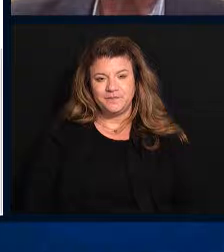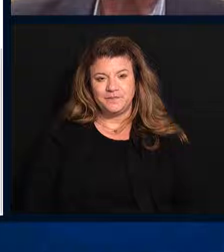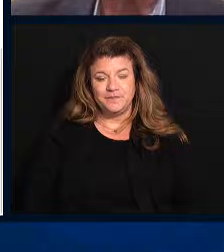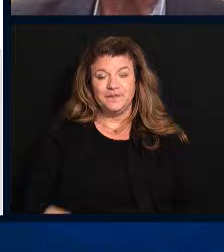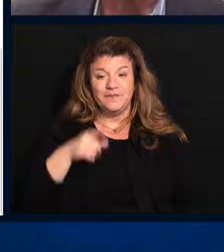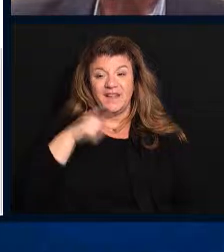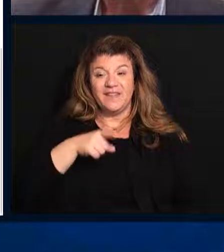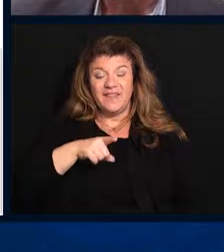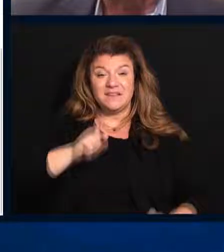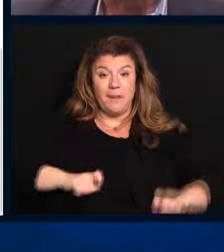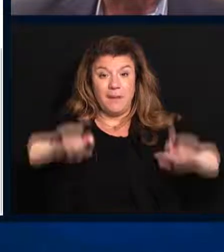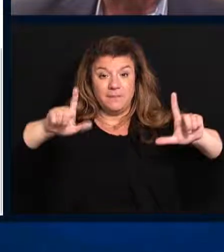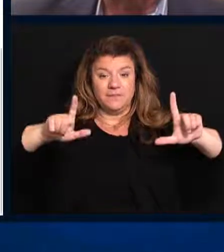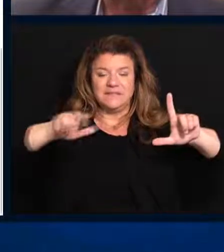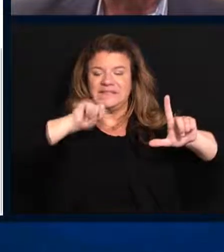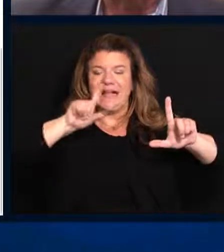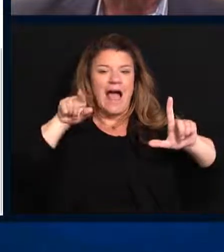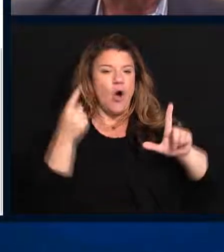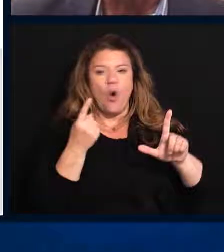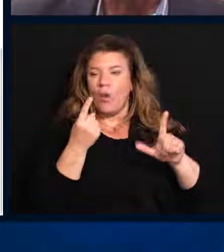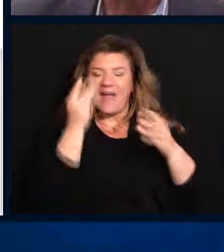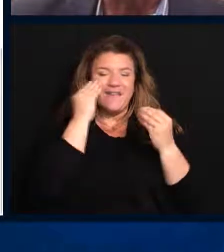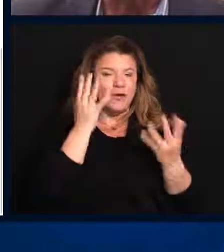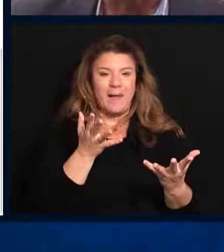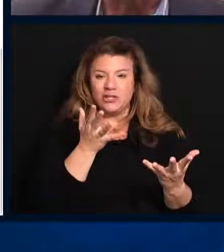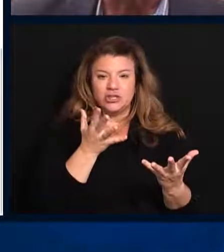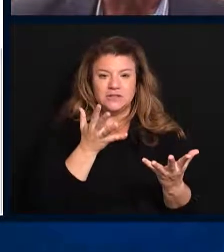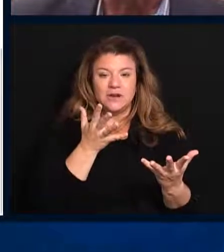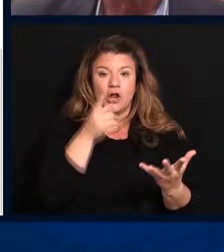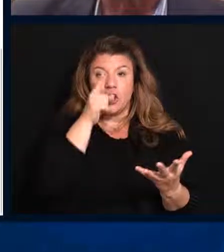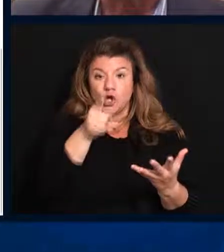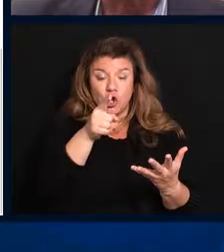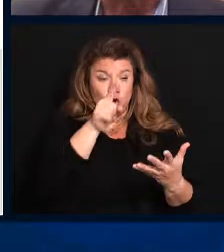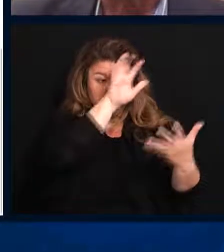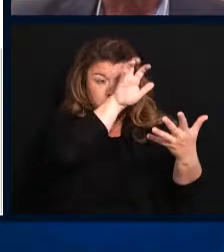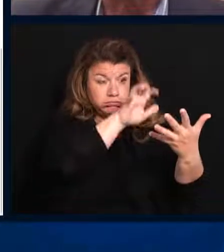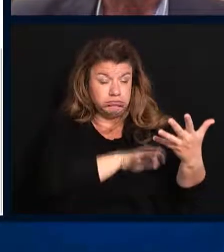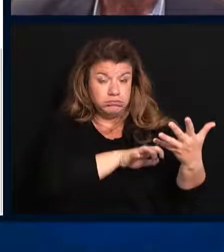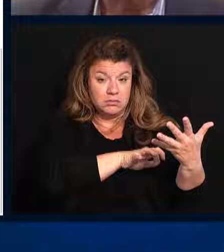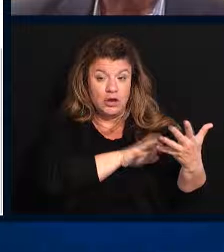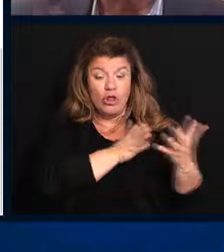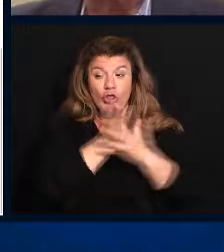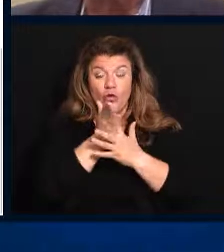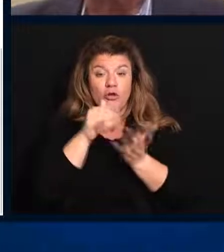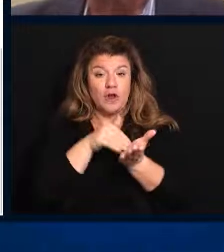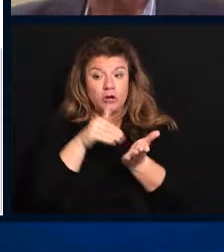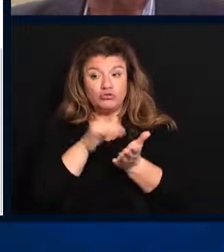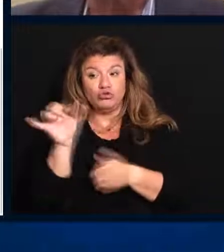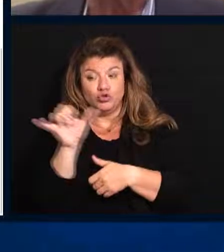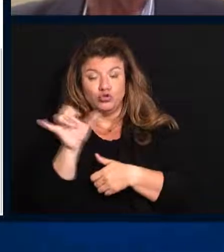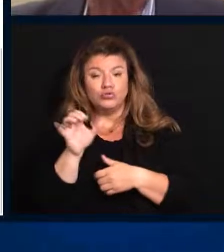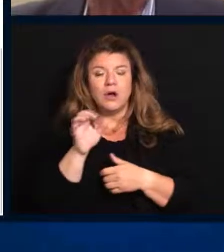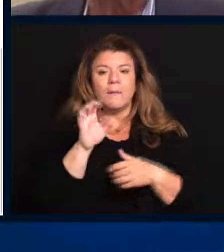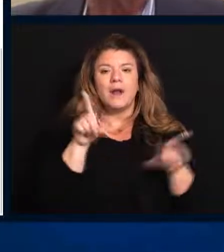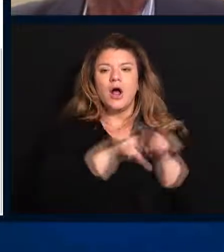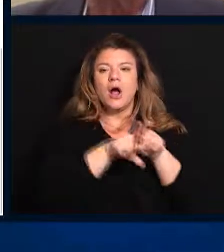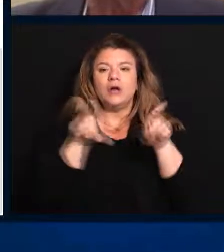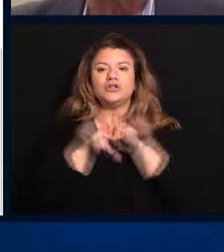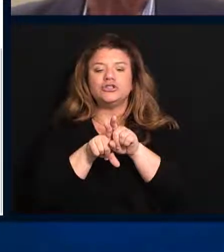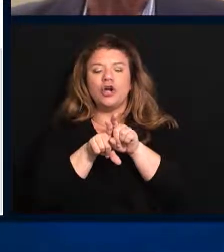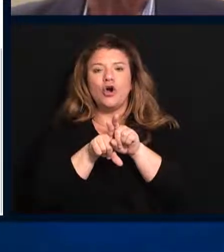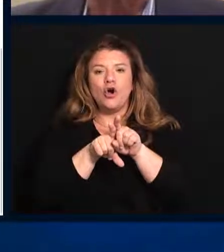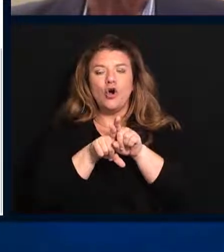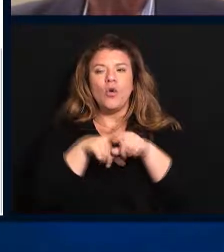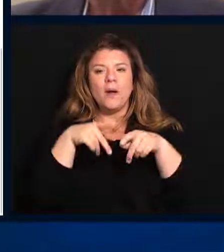this goes through not only the information that you've entered with your medical provider, but also allows the medical provider to get